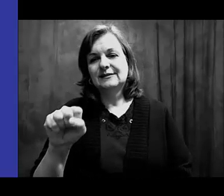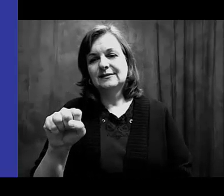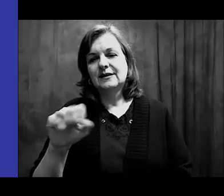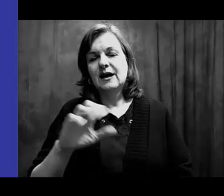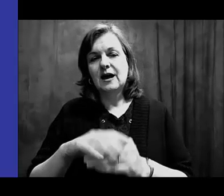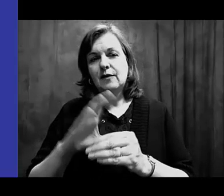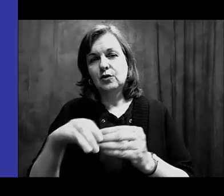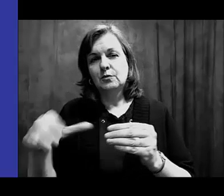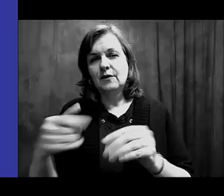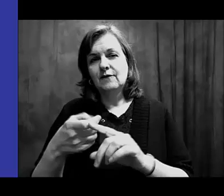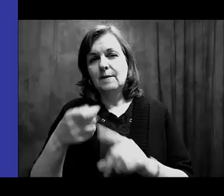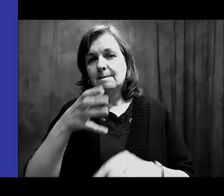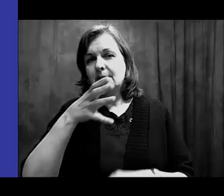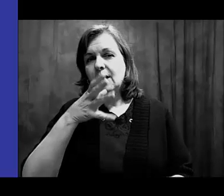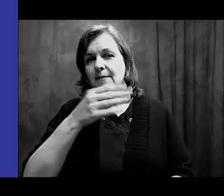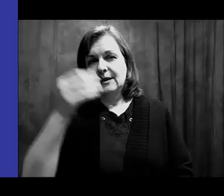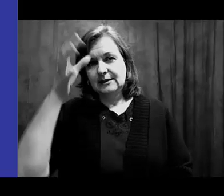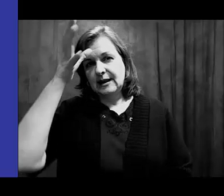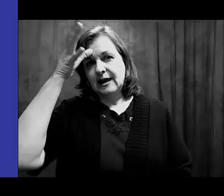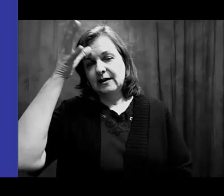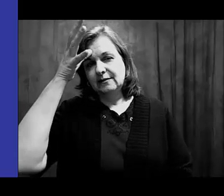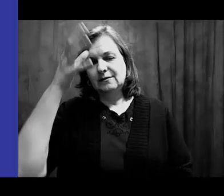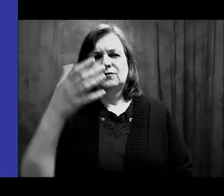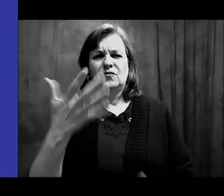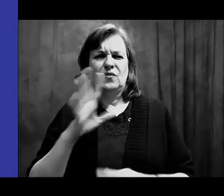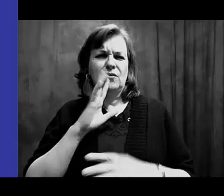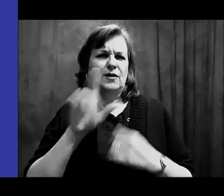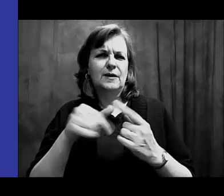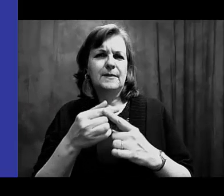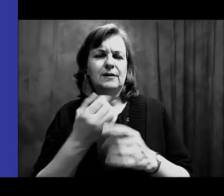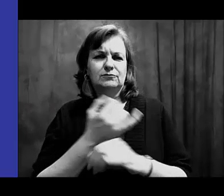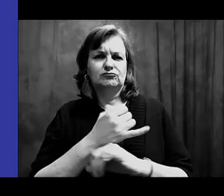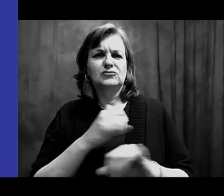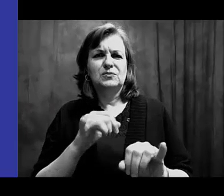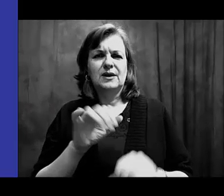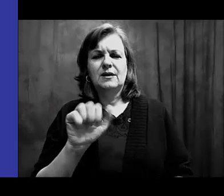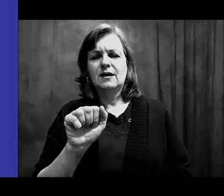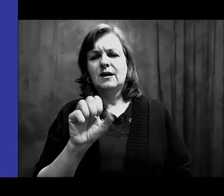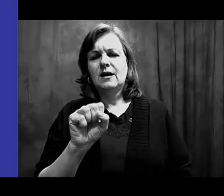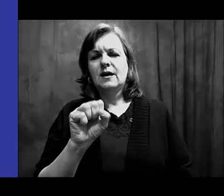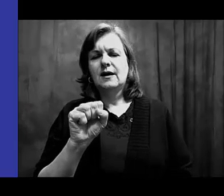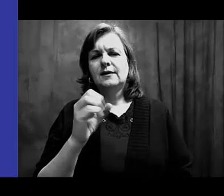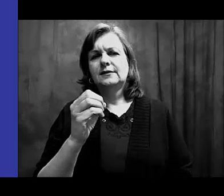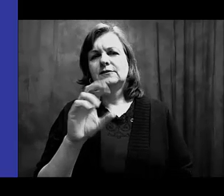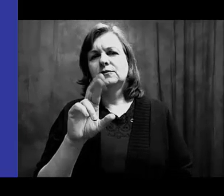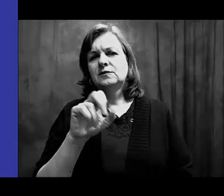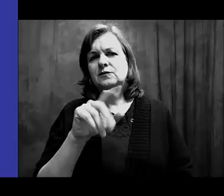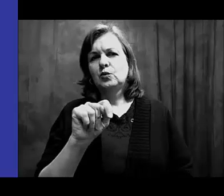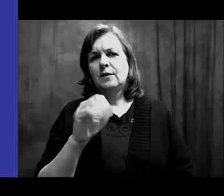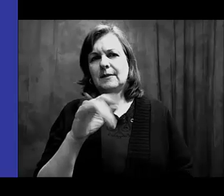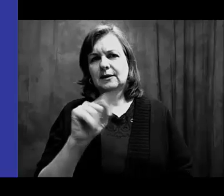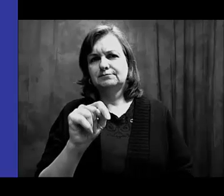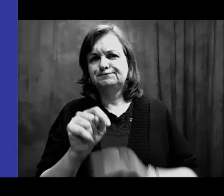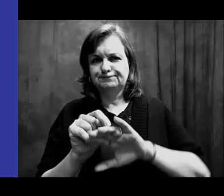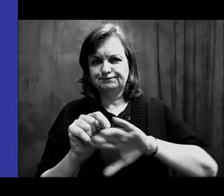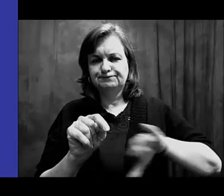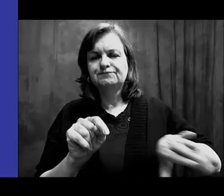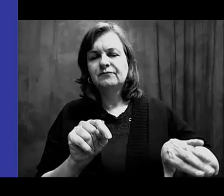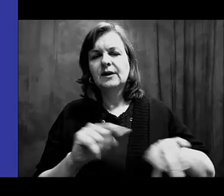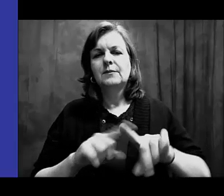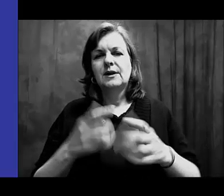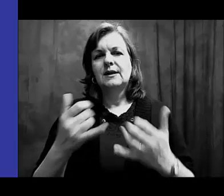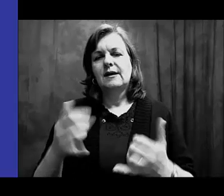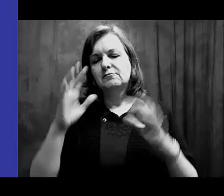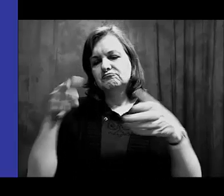this independent assortment idea we've already talked about, right? So what I want to focus on now is